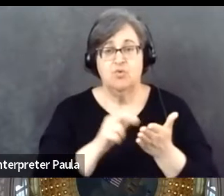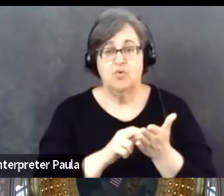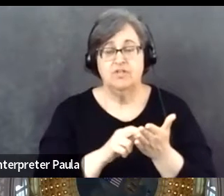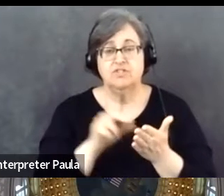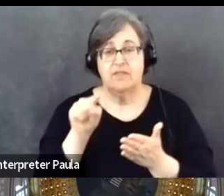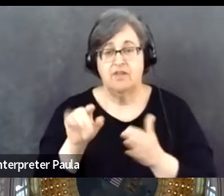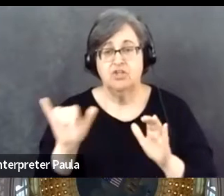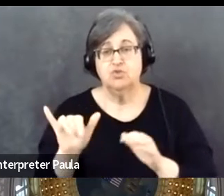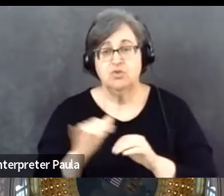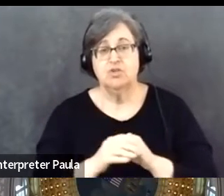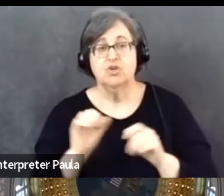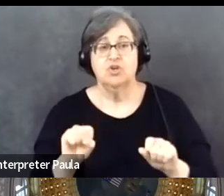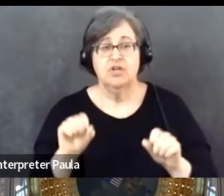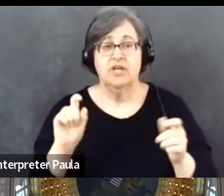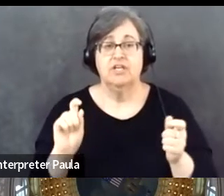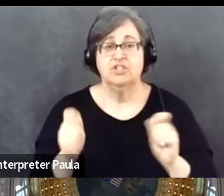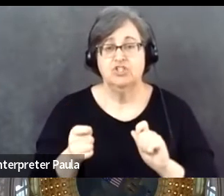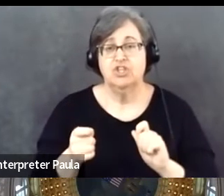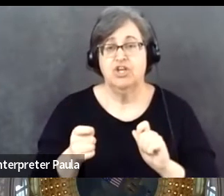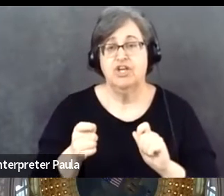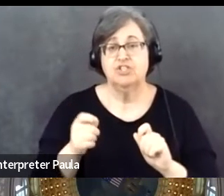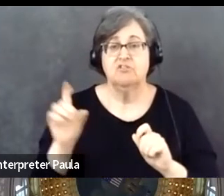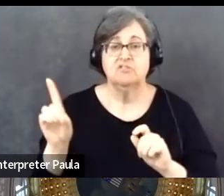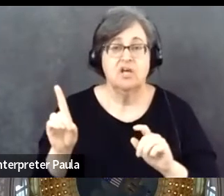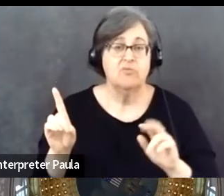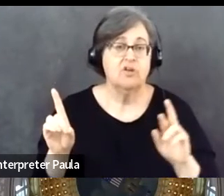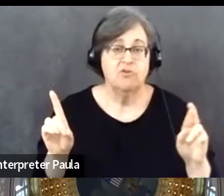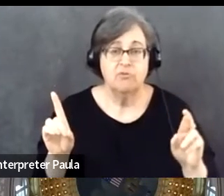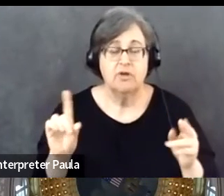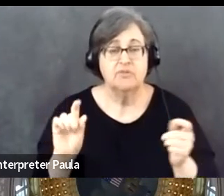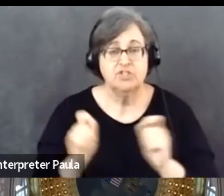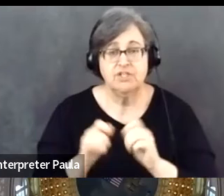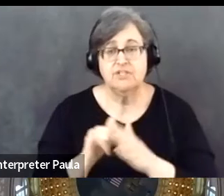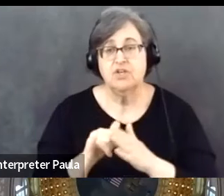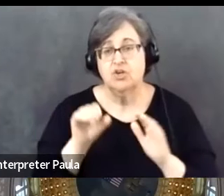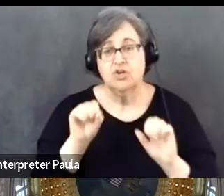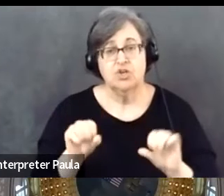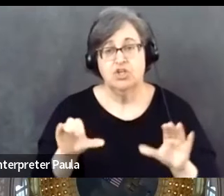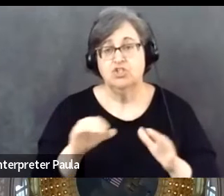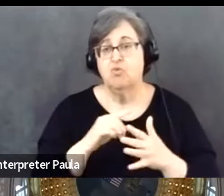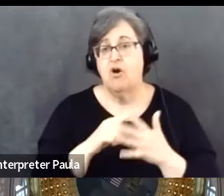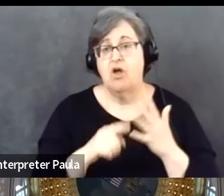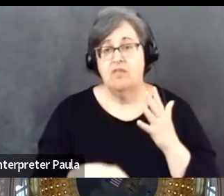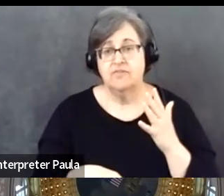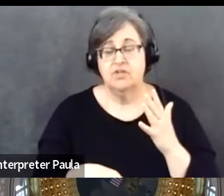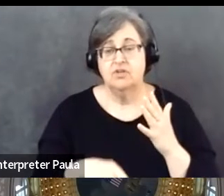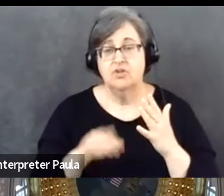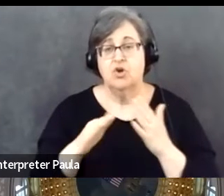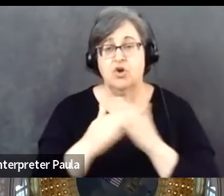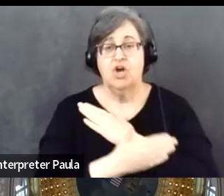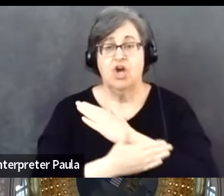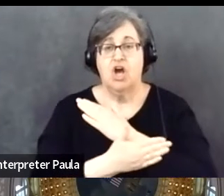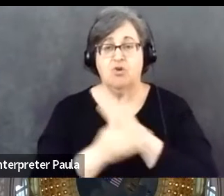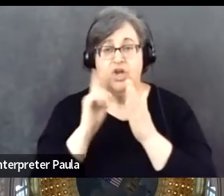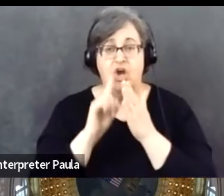there too. You can change your party affiliation right there. So you can do all of that at your county